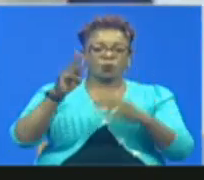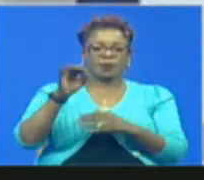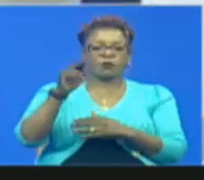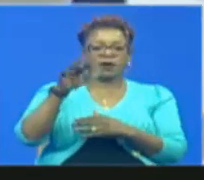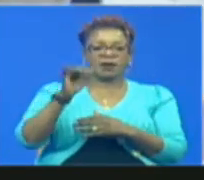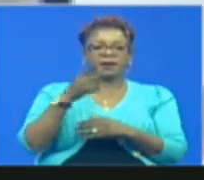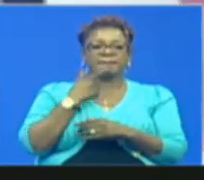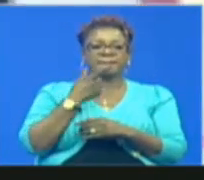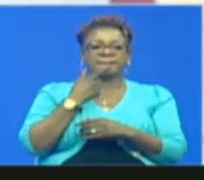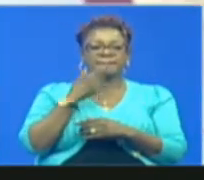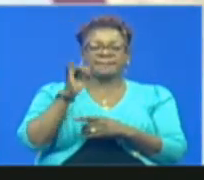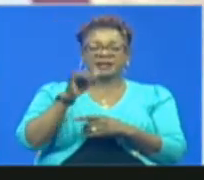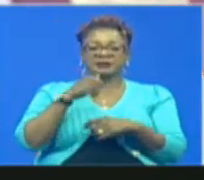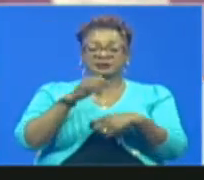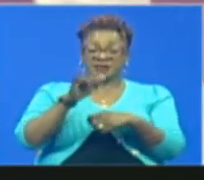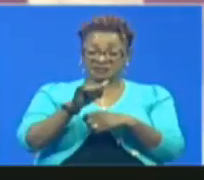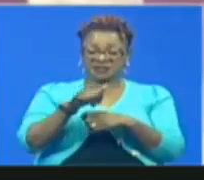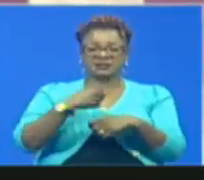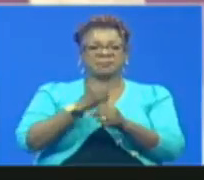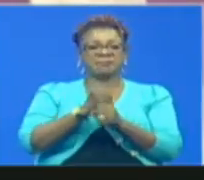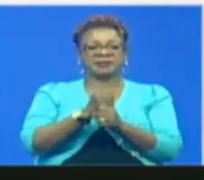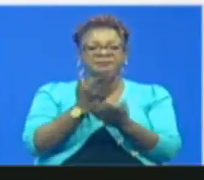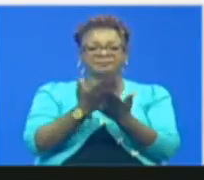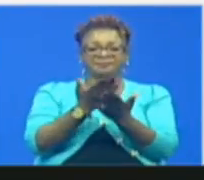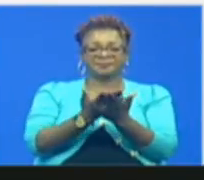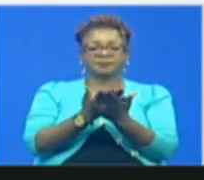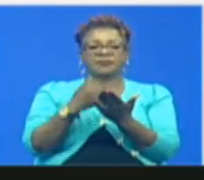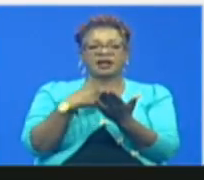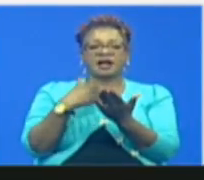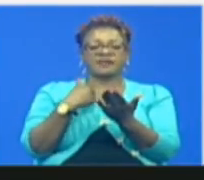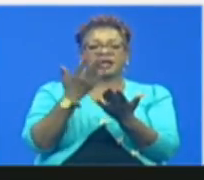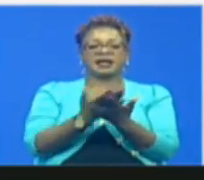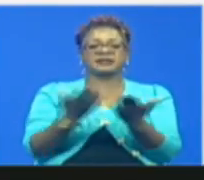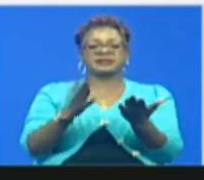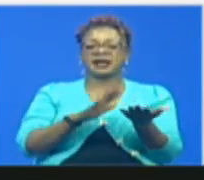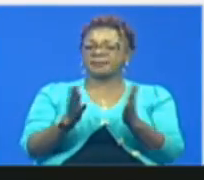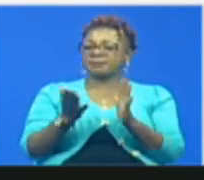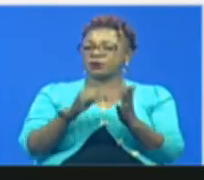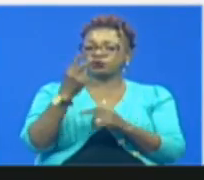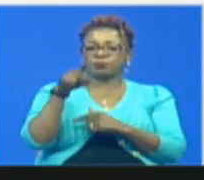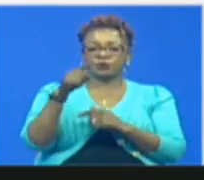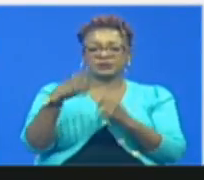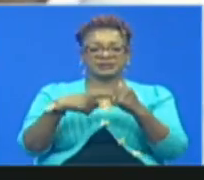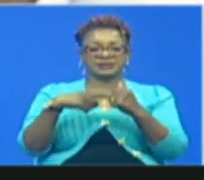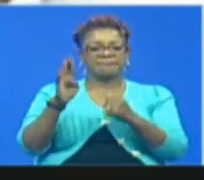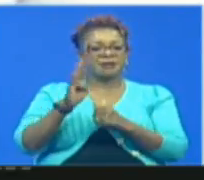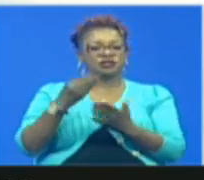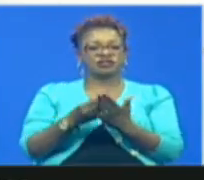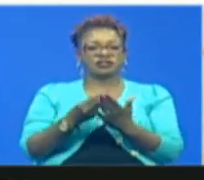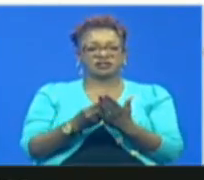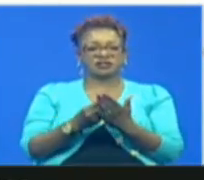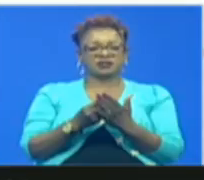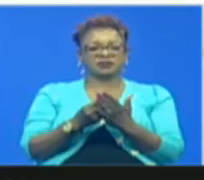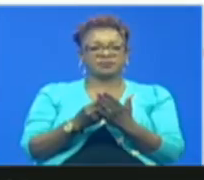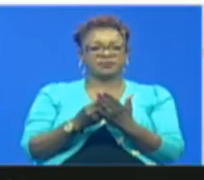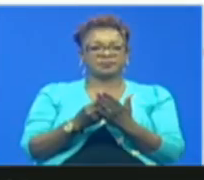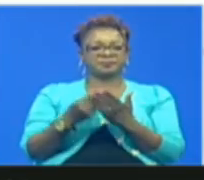an application in court seeking the preservation of assets estimated at 2.6 billion shillings. Last year,